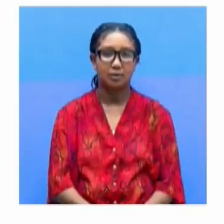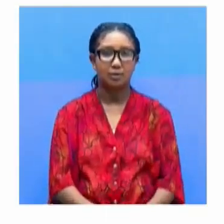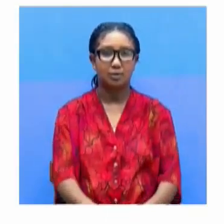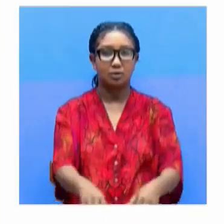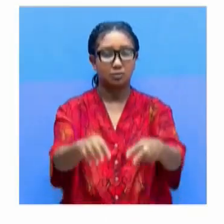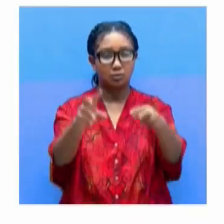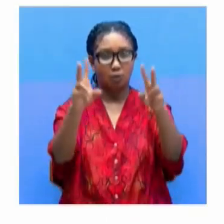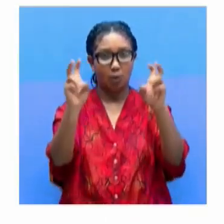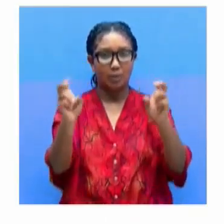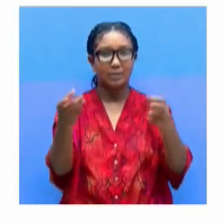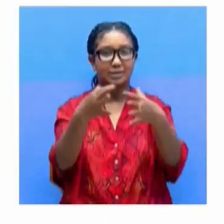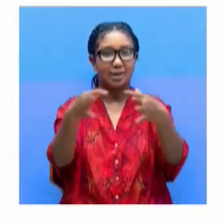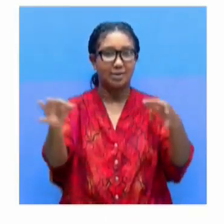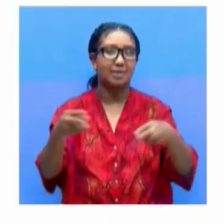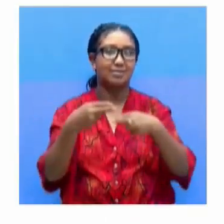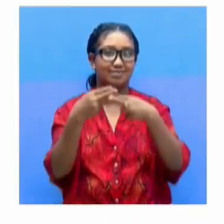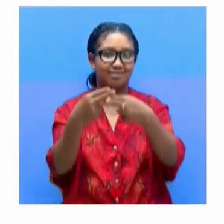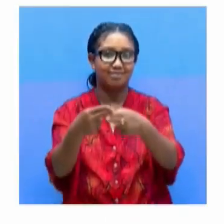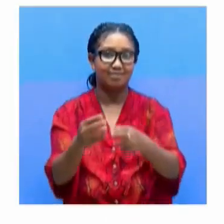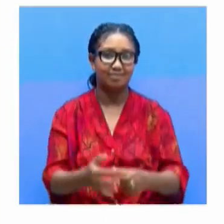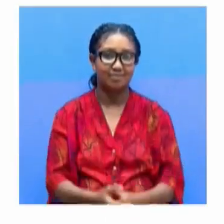Topic, sentence.